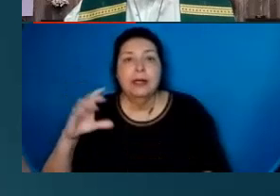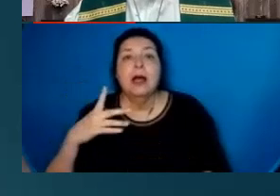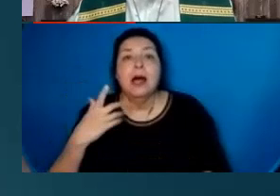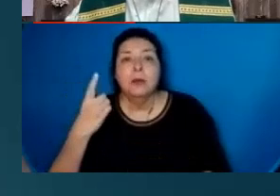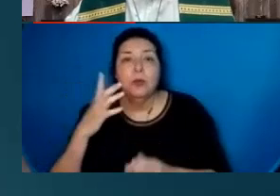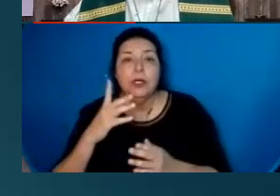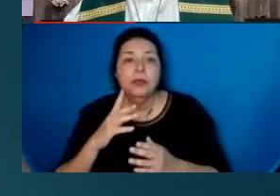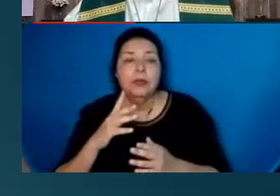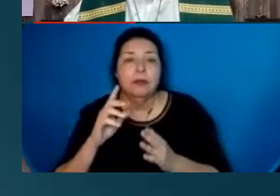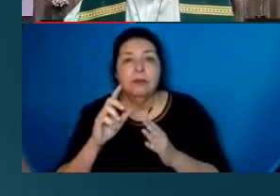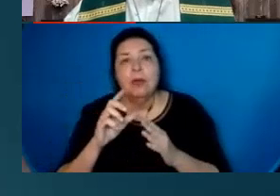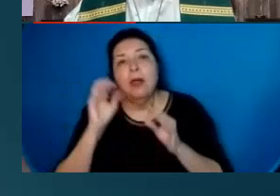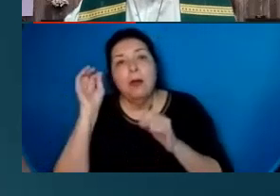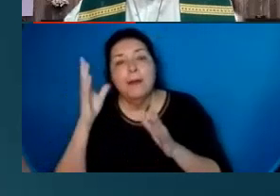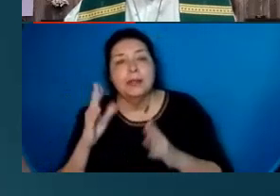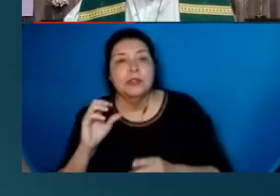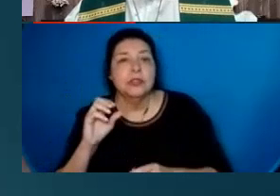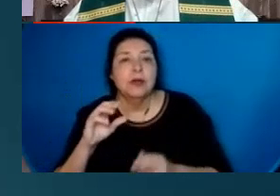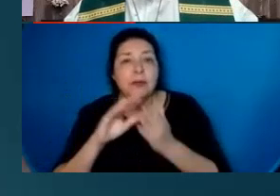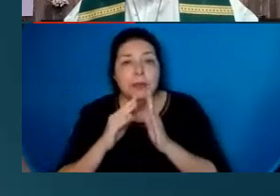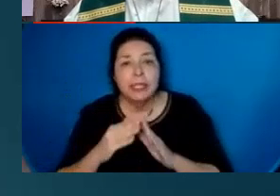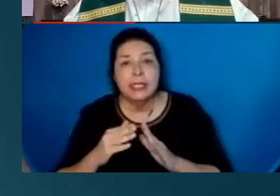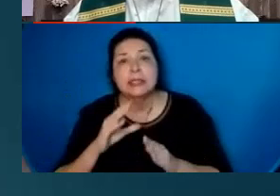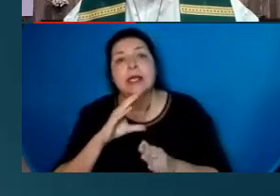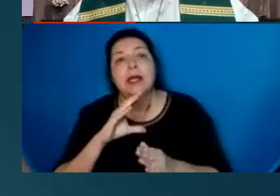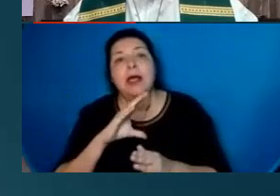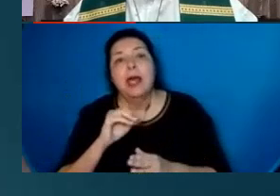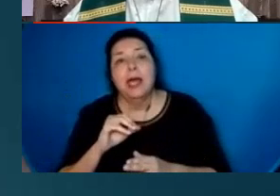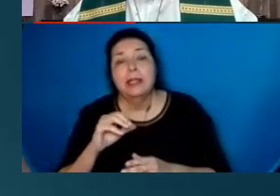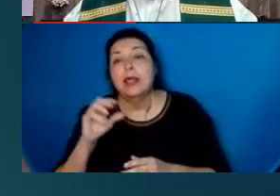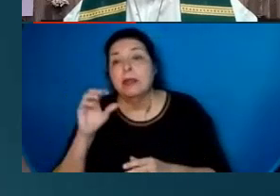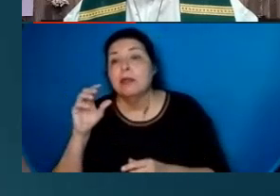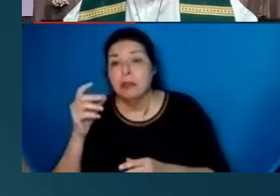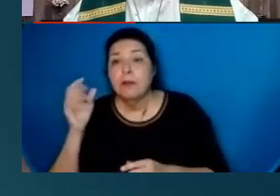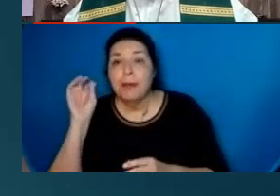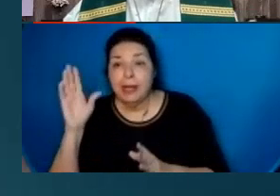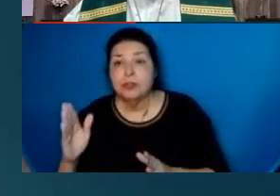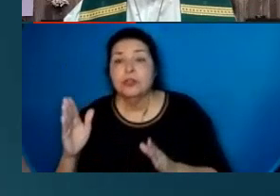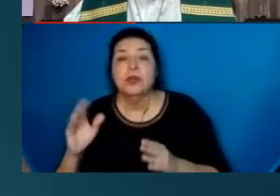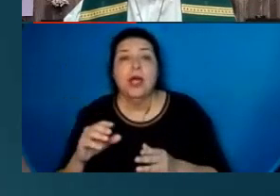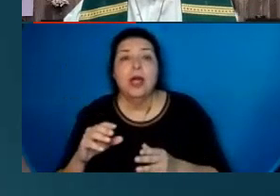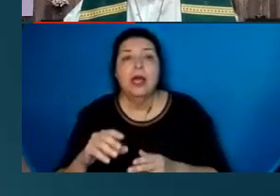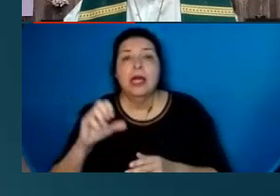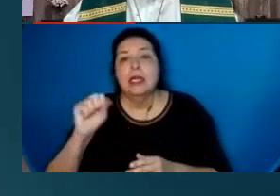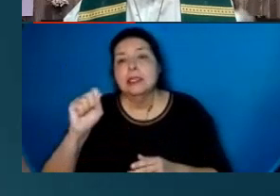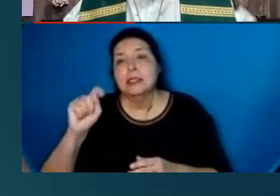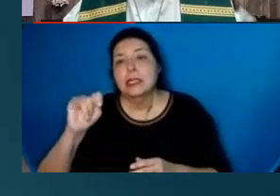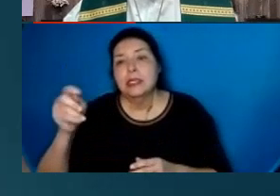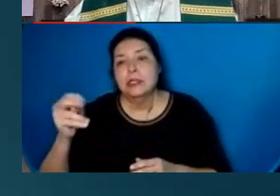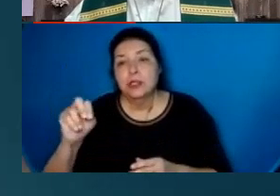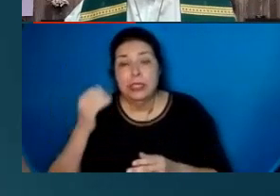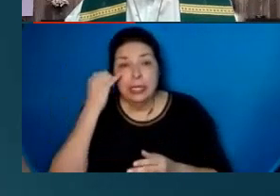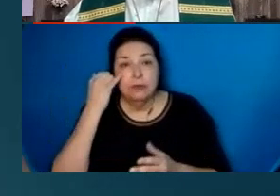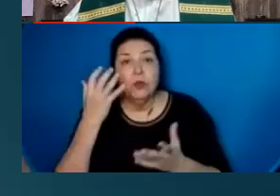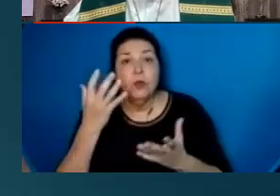Peace Lutheran Church and the pastor at St. John's Lutheran Church. If you would like to receive copies of the